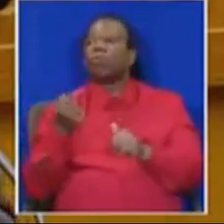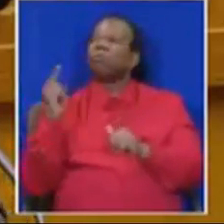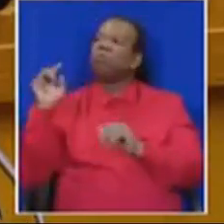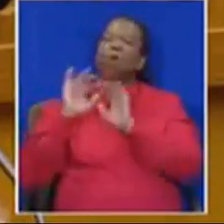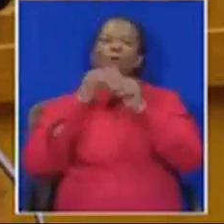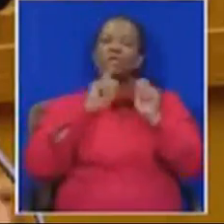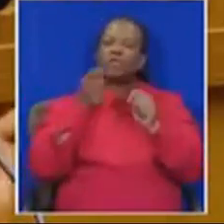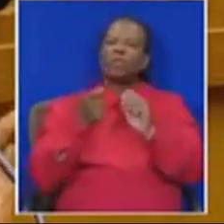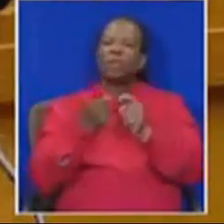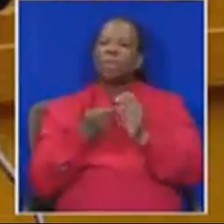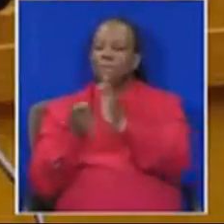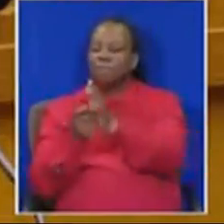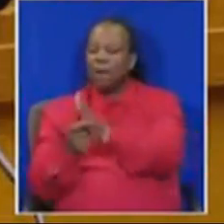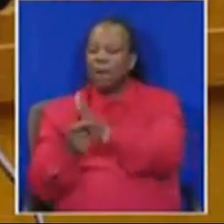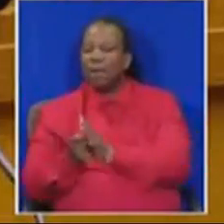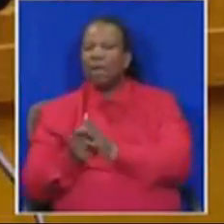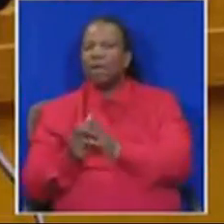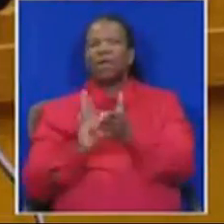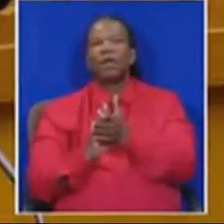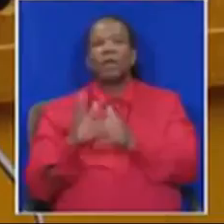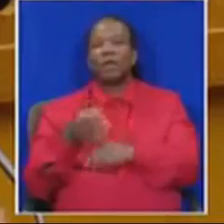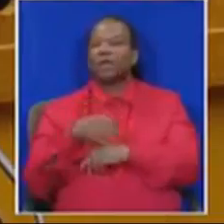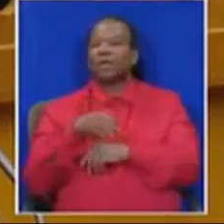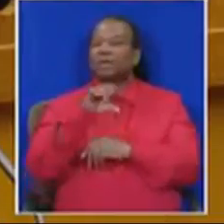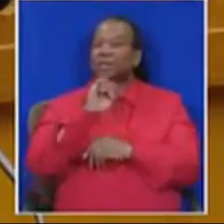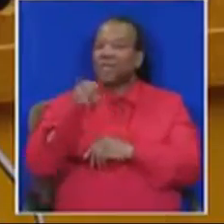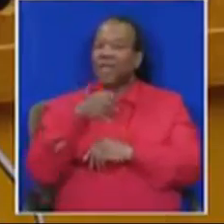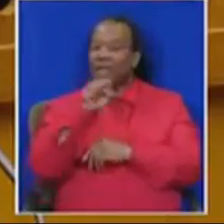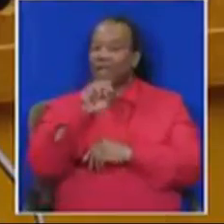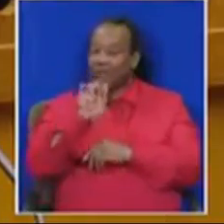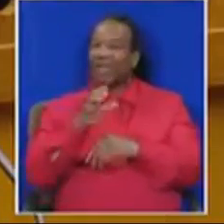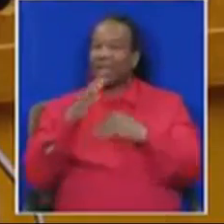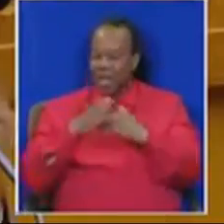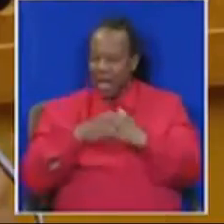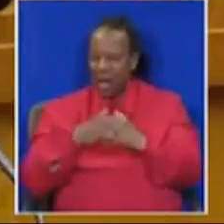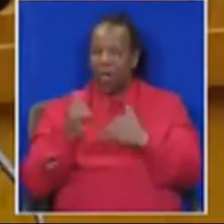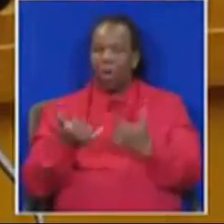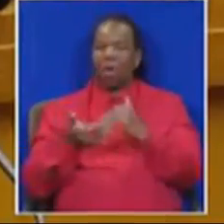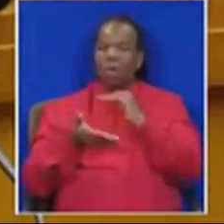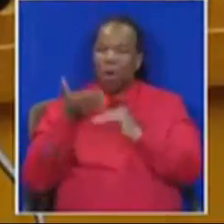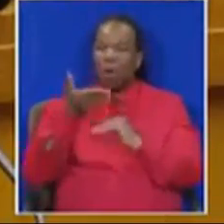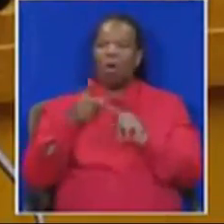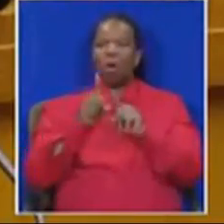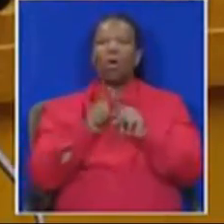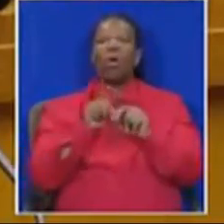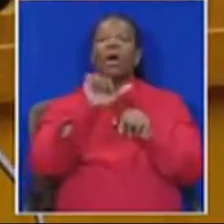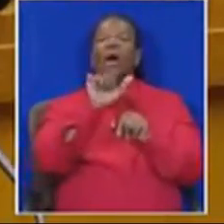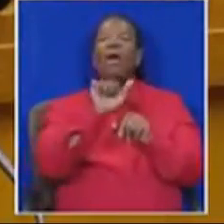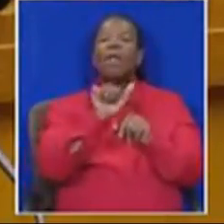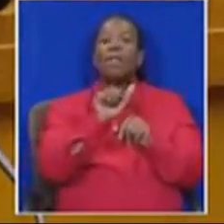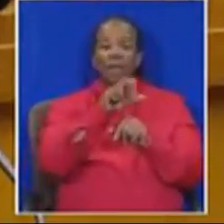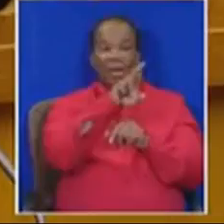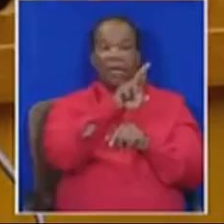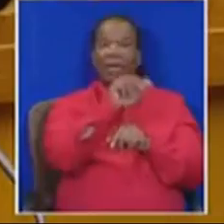in. The stock market has risen. The rand has strengthened, and there are